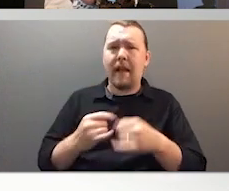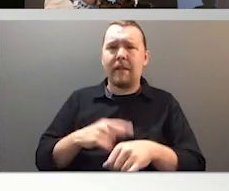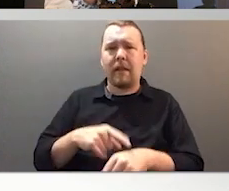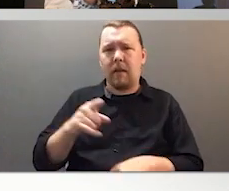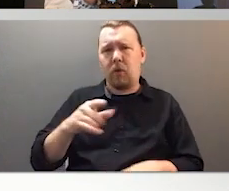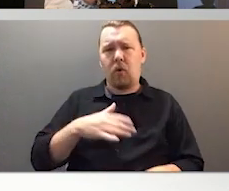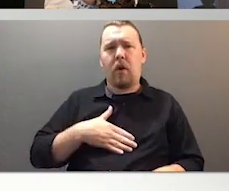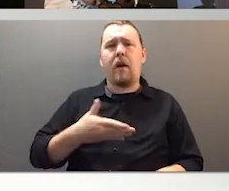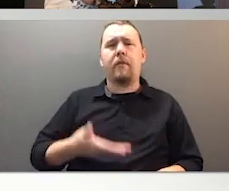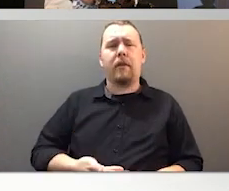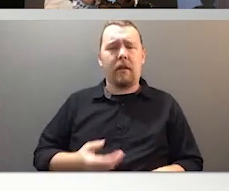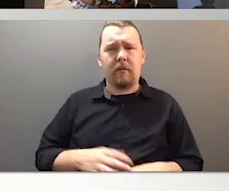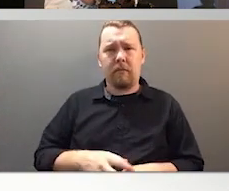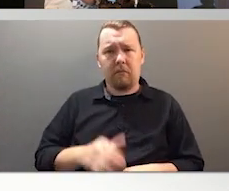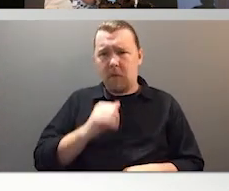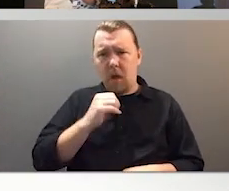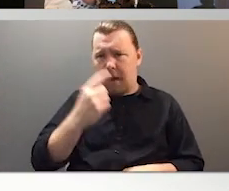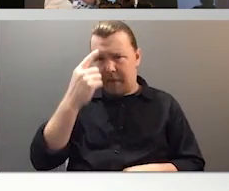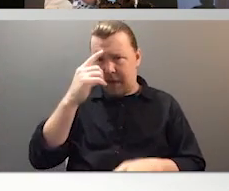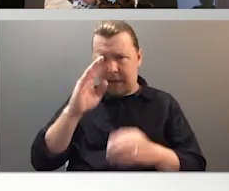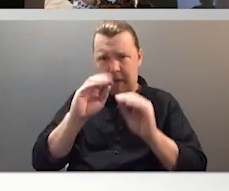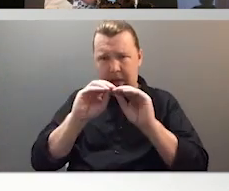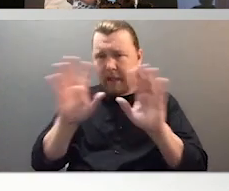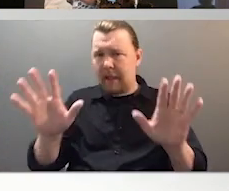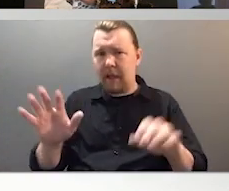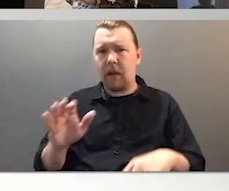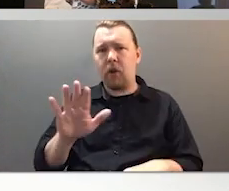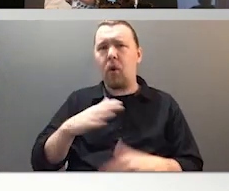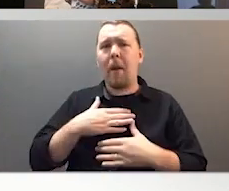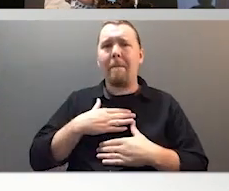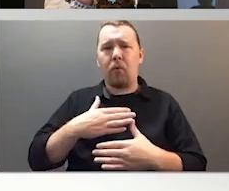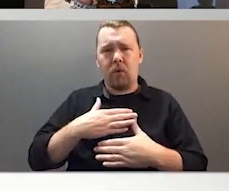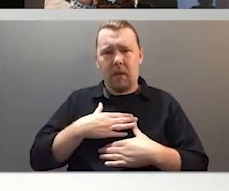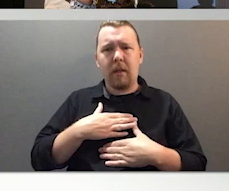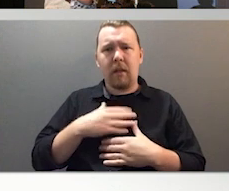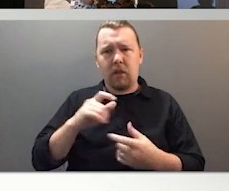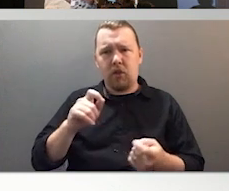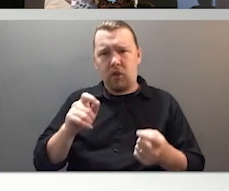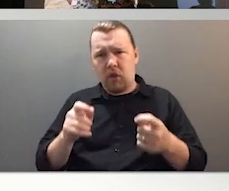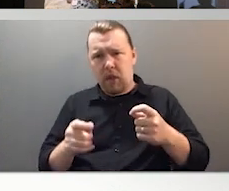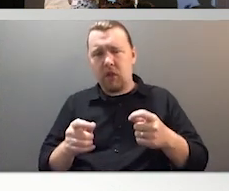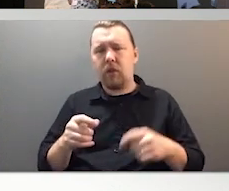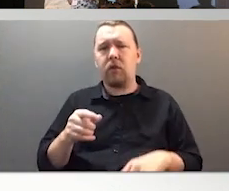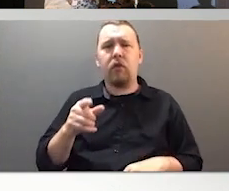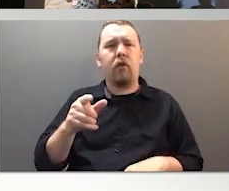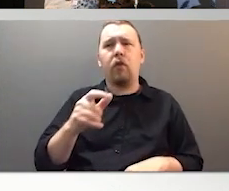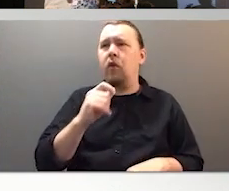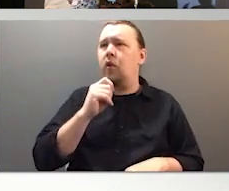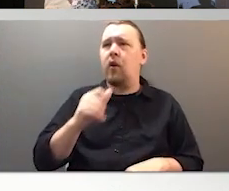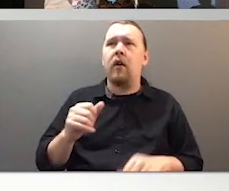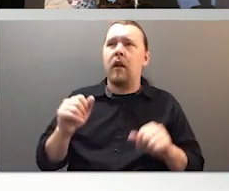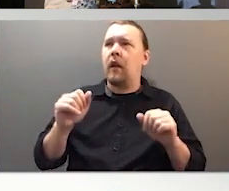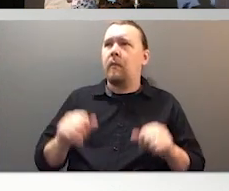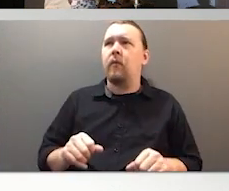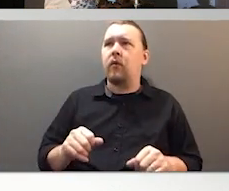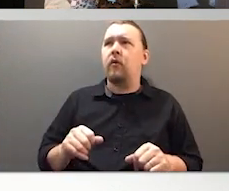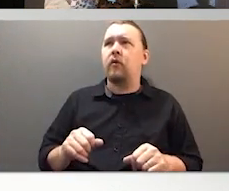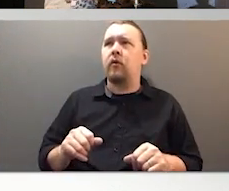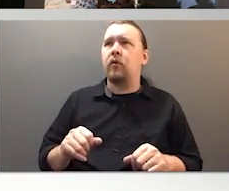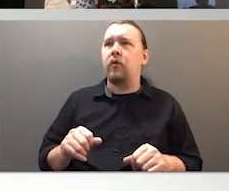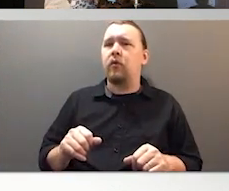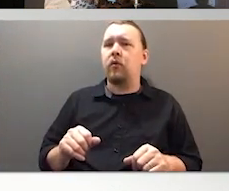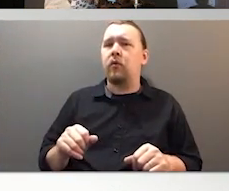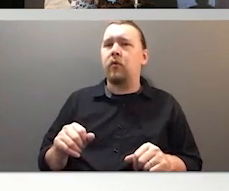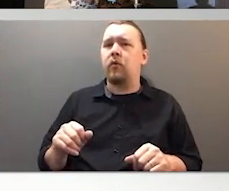You're not thinking clearly. Your breathing patterns change. You're not able to take in things that people